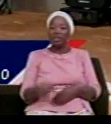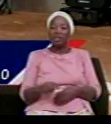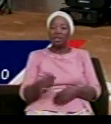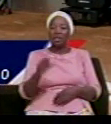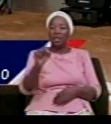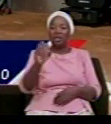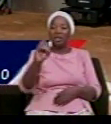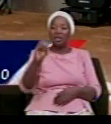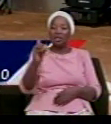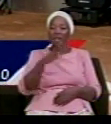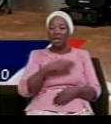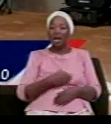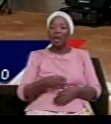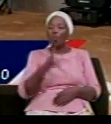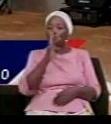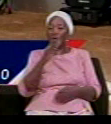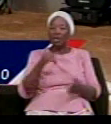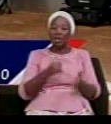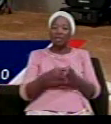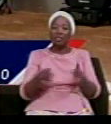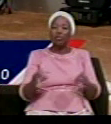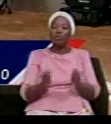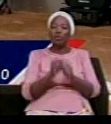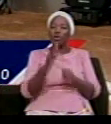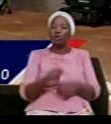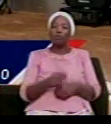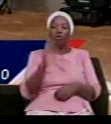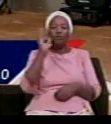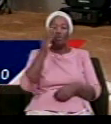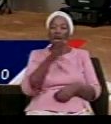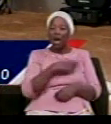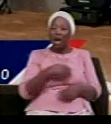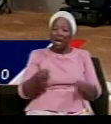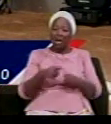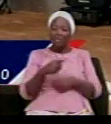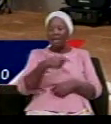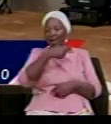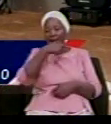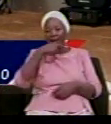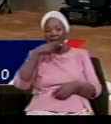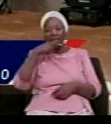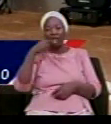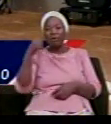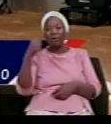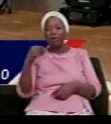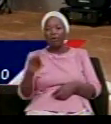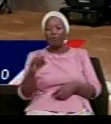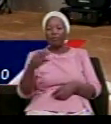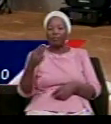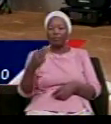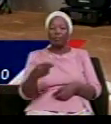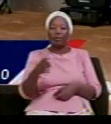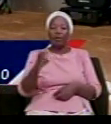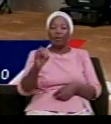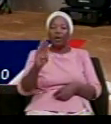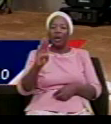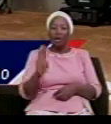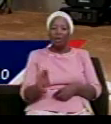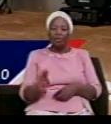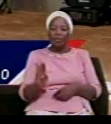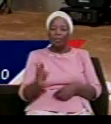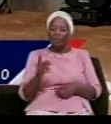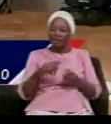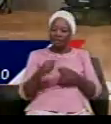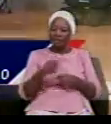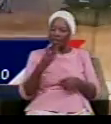with thy foot, as a garden of herbs. It said the land you are